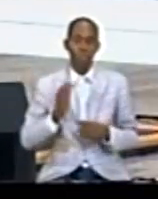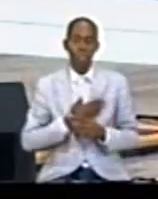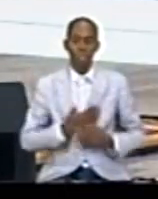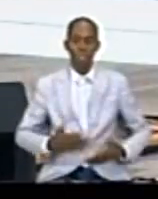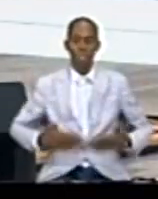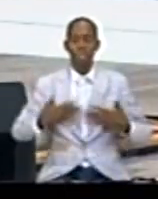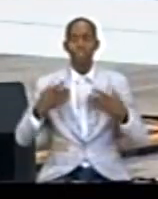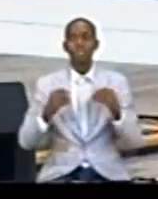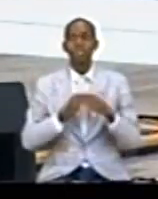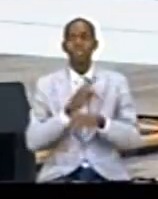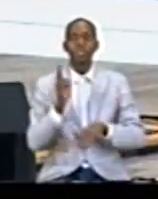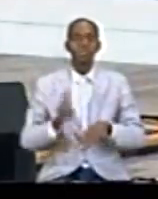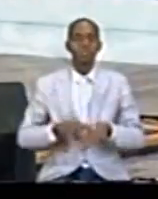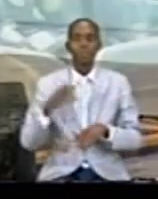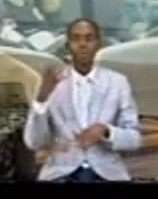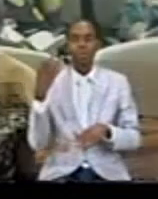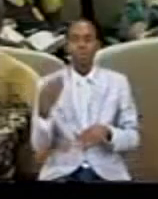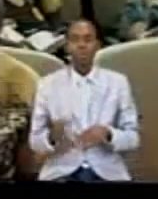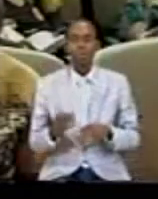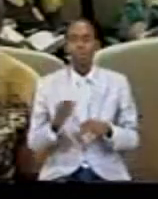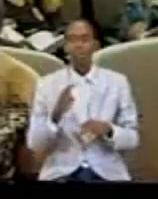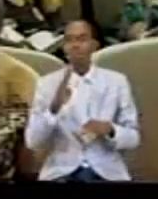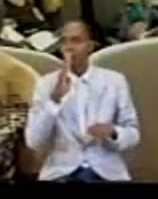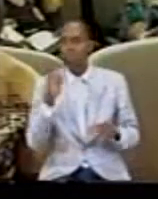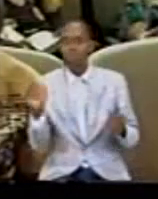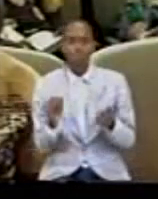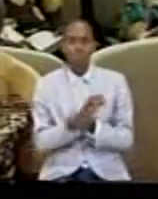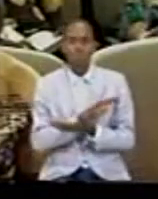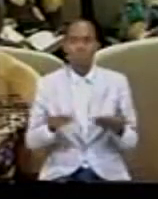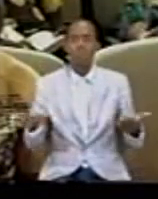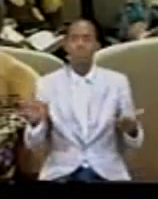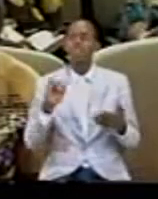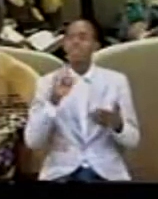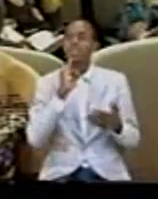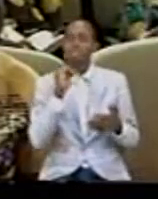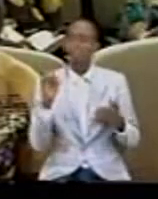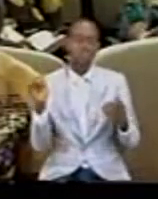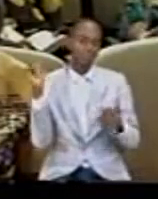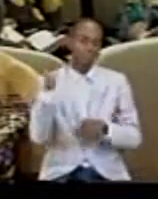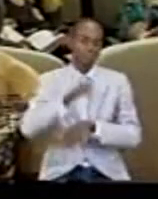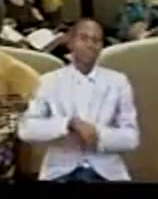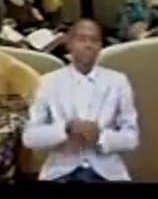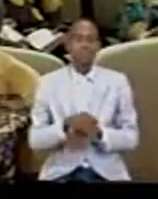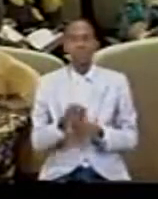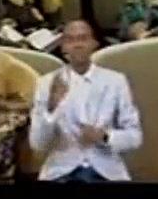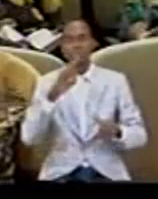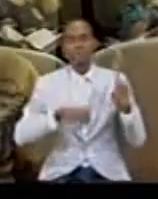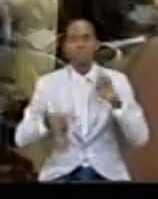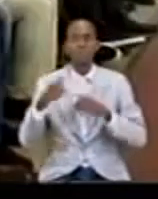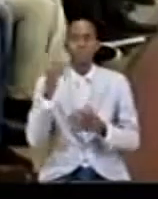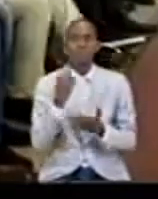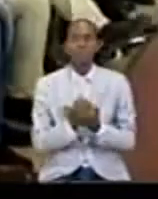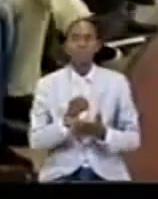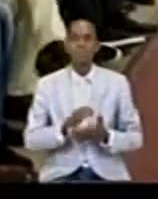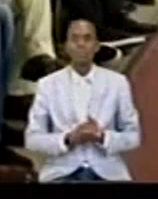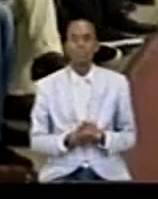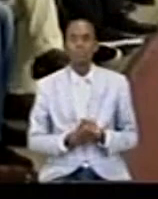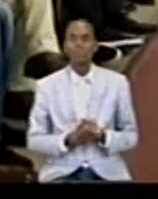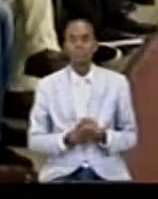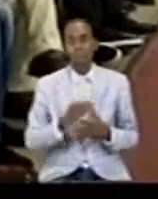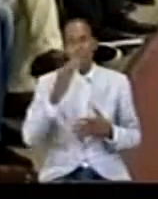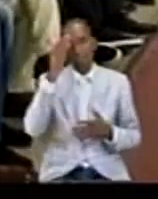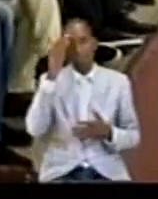violence is subdued. I cannot hear your amen. You know, somebody